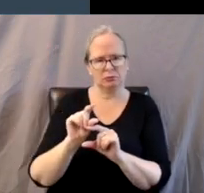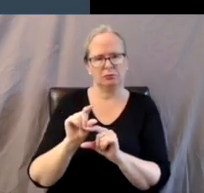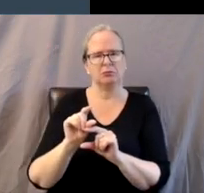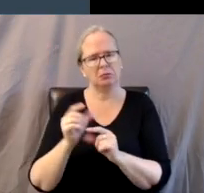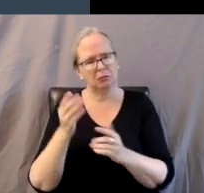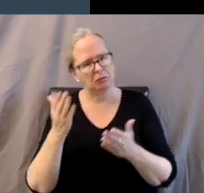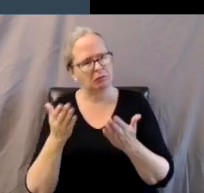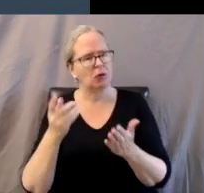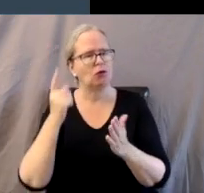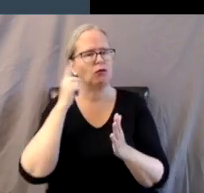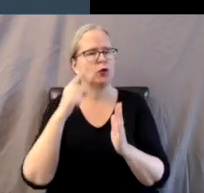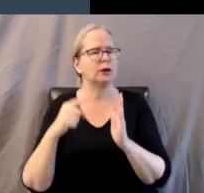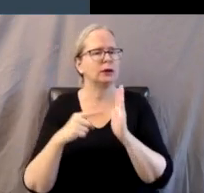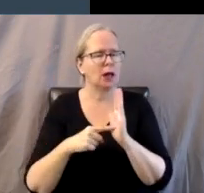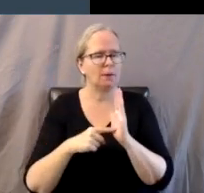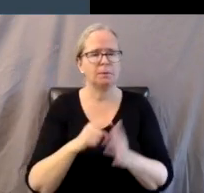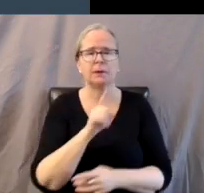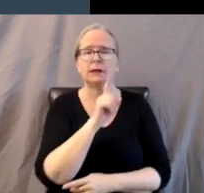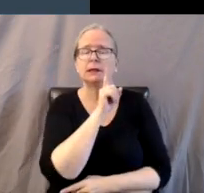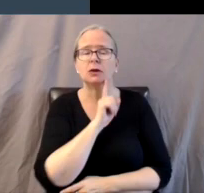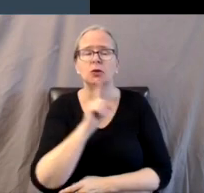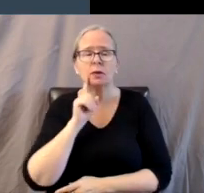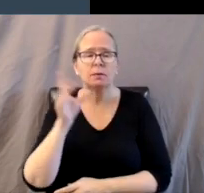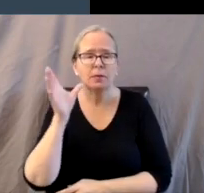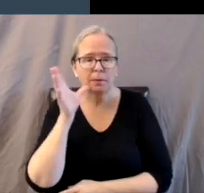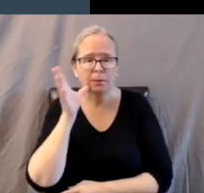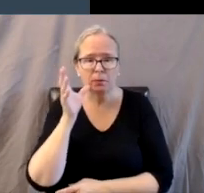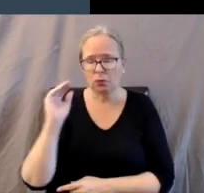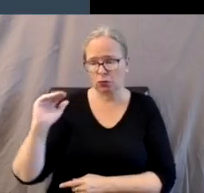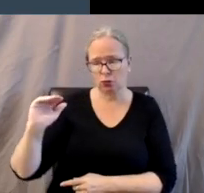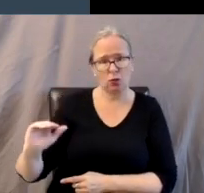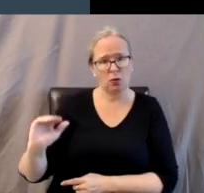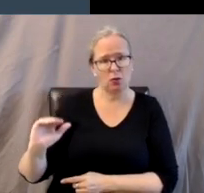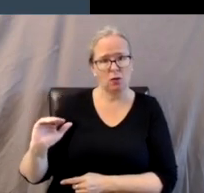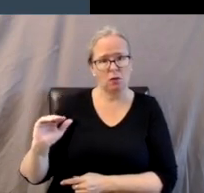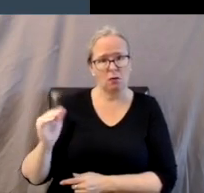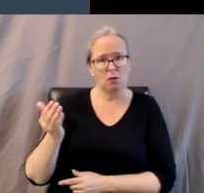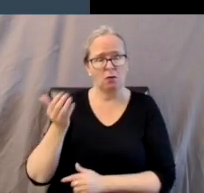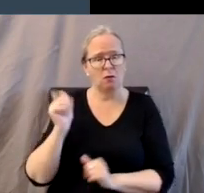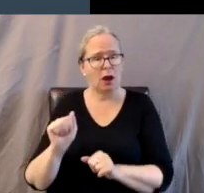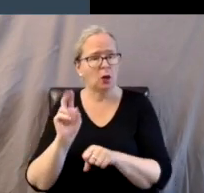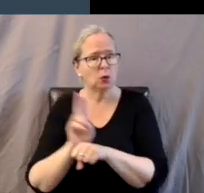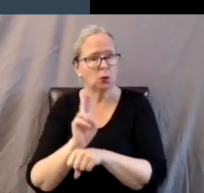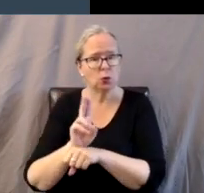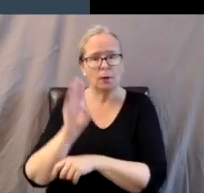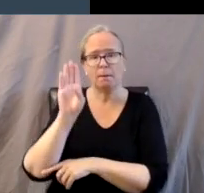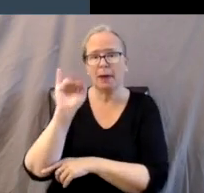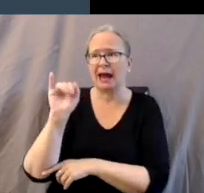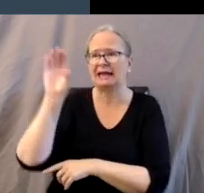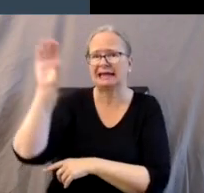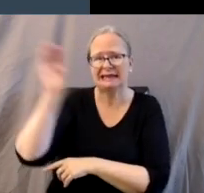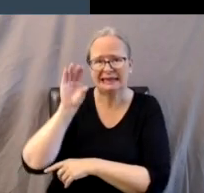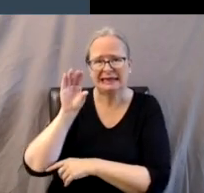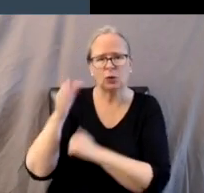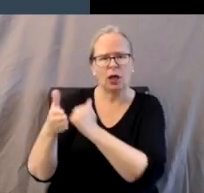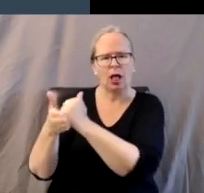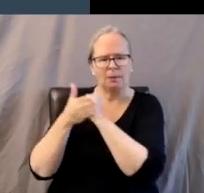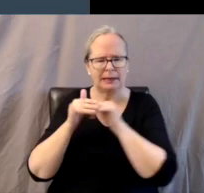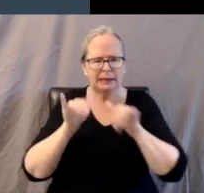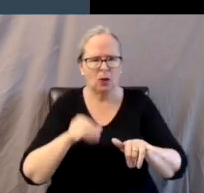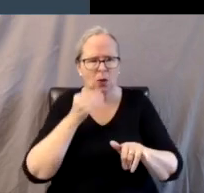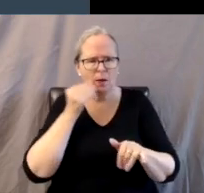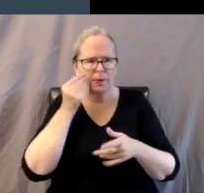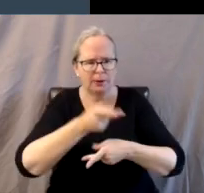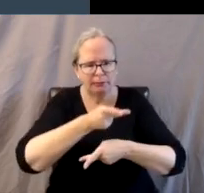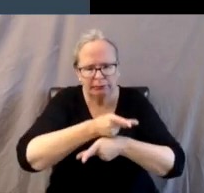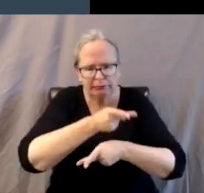and provide for their children without the pressure of juggling a career and homekeeping. It can also allow for that child